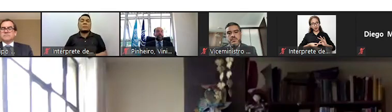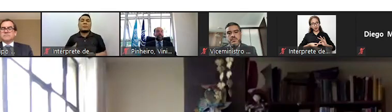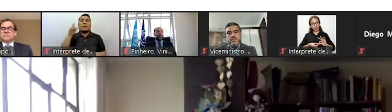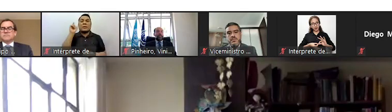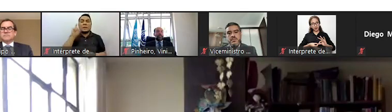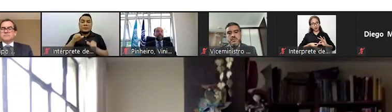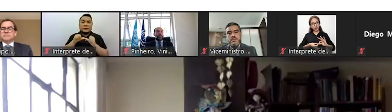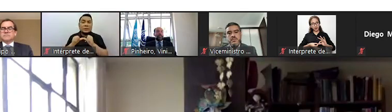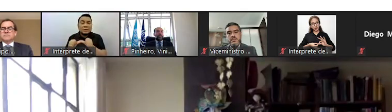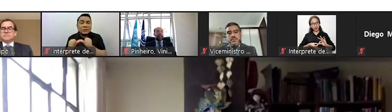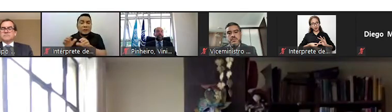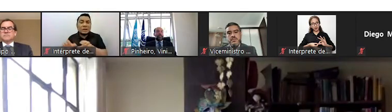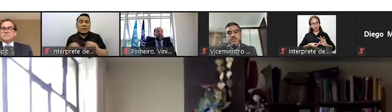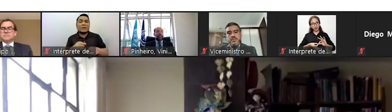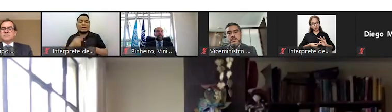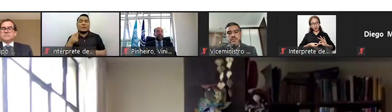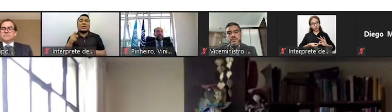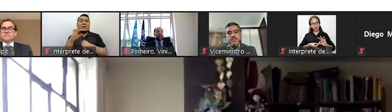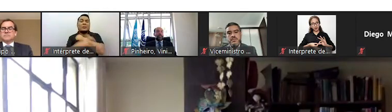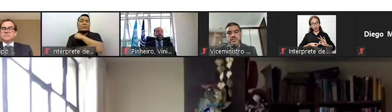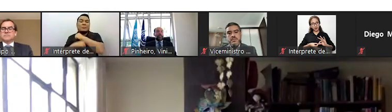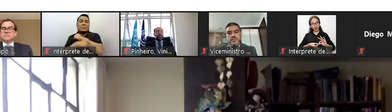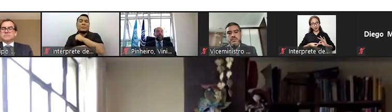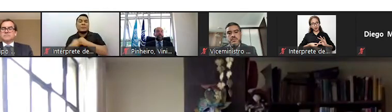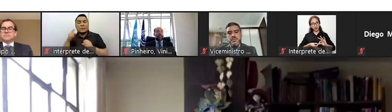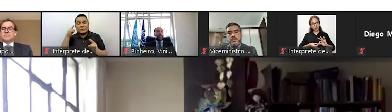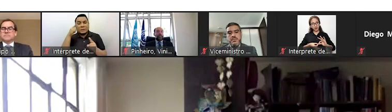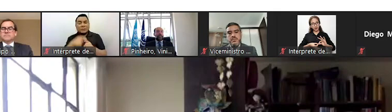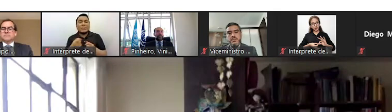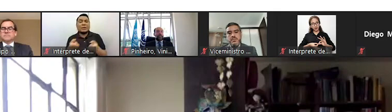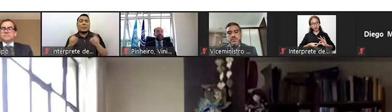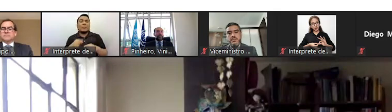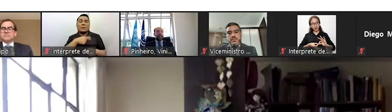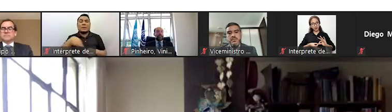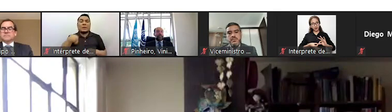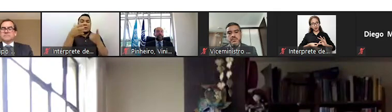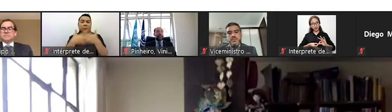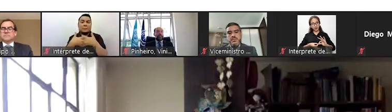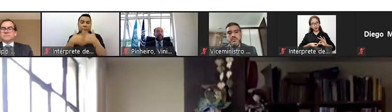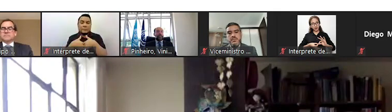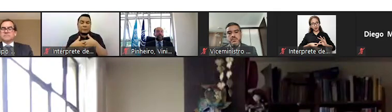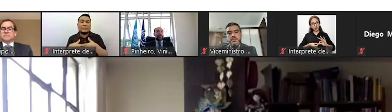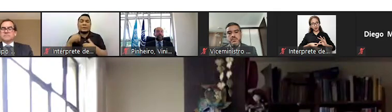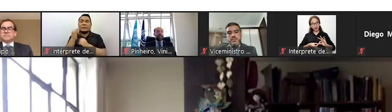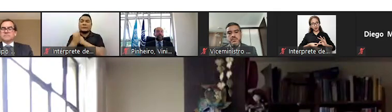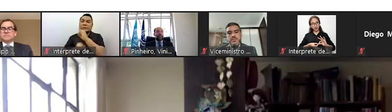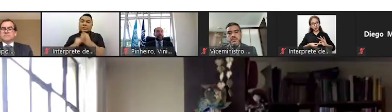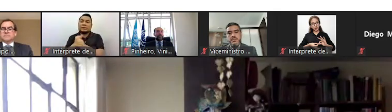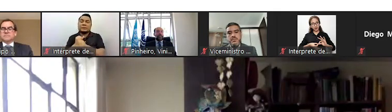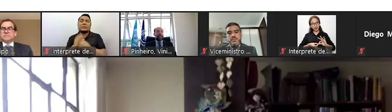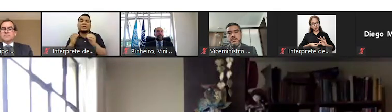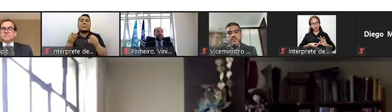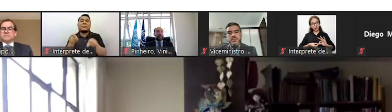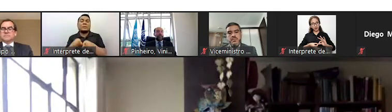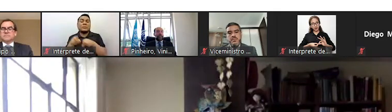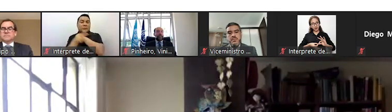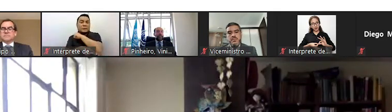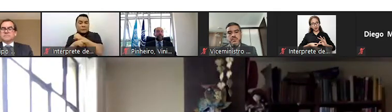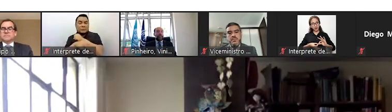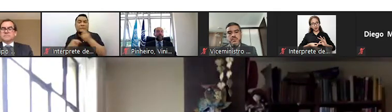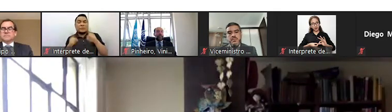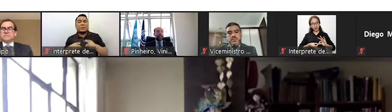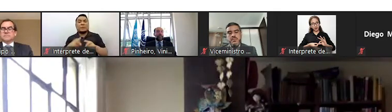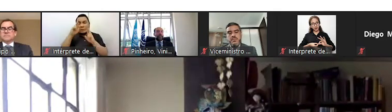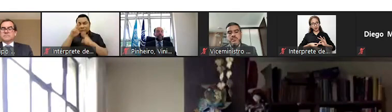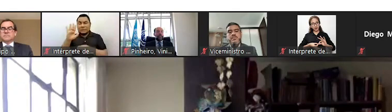policies that need to be continued and developed continually in our country so that both international companies and